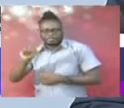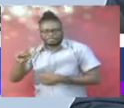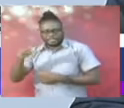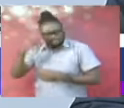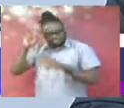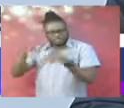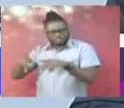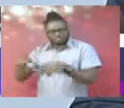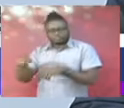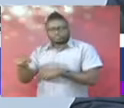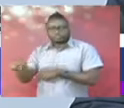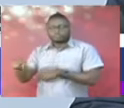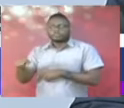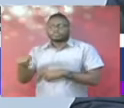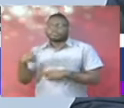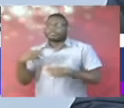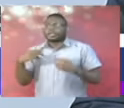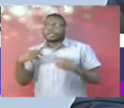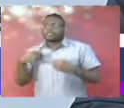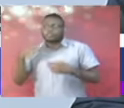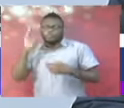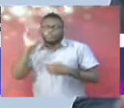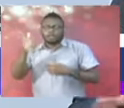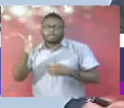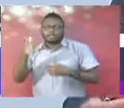can give you that at a later date.